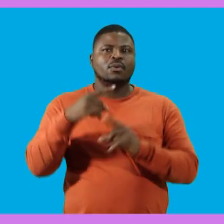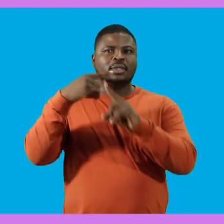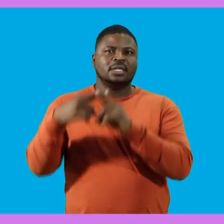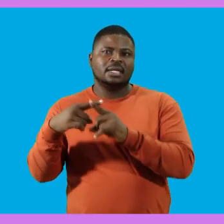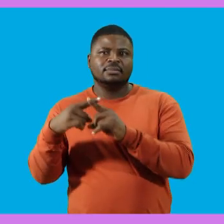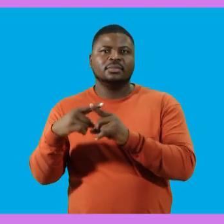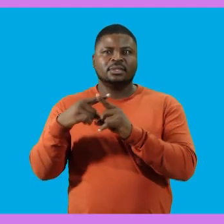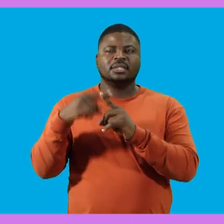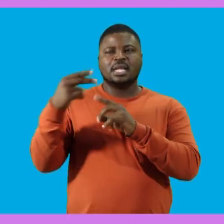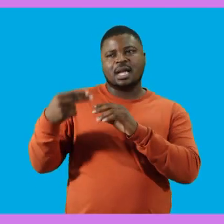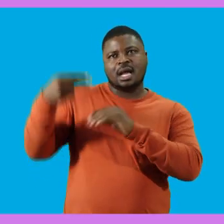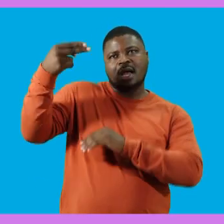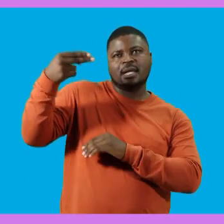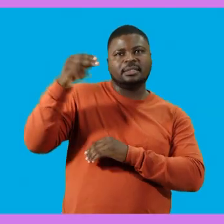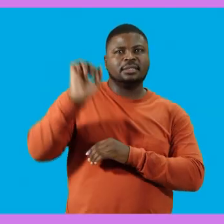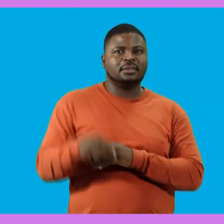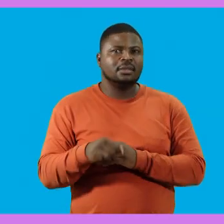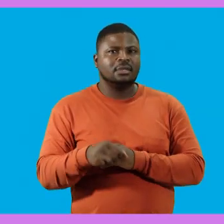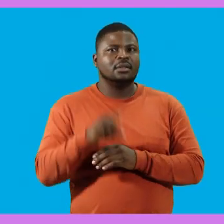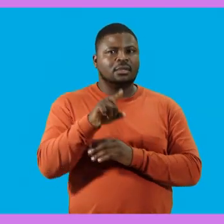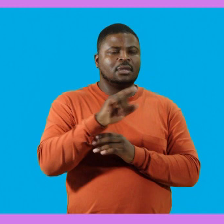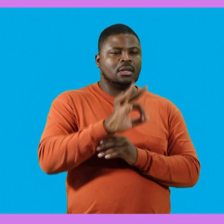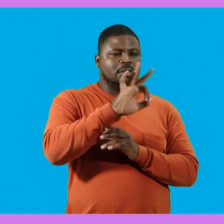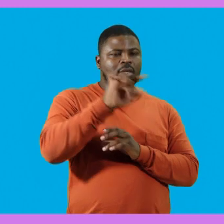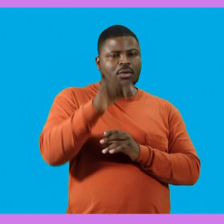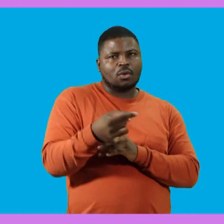times the height. So it's going to be